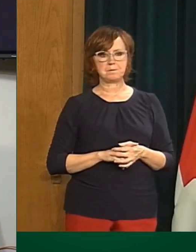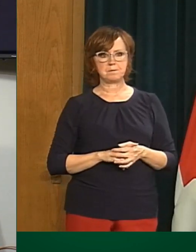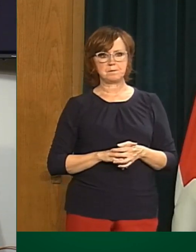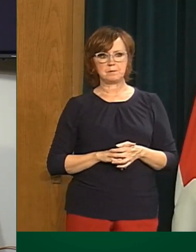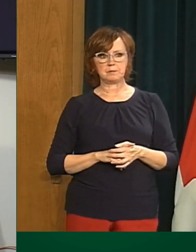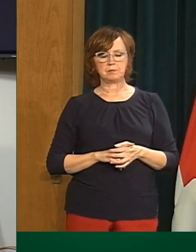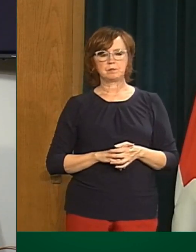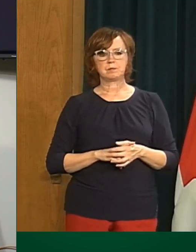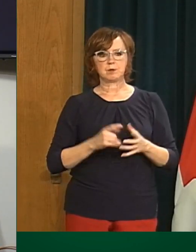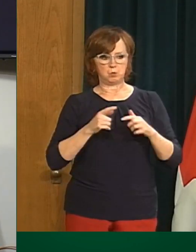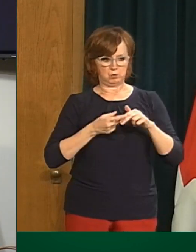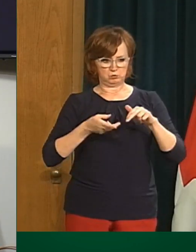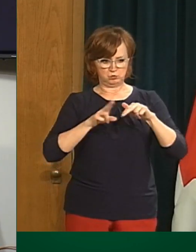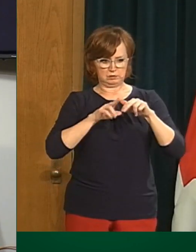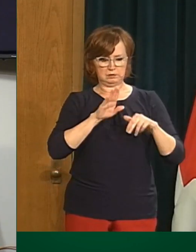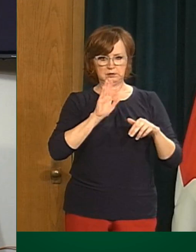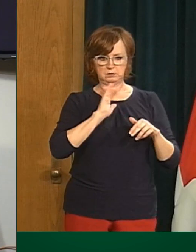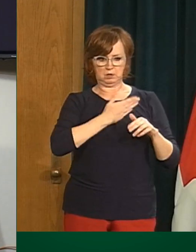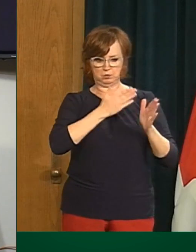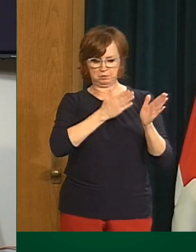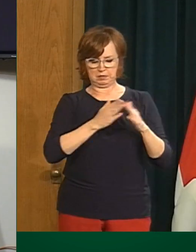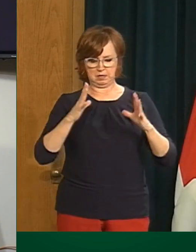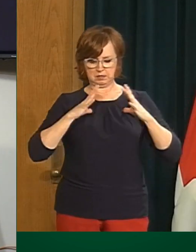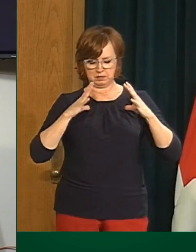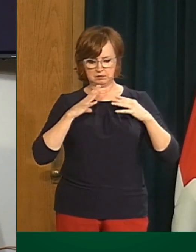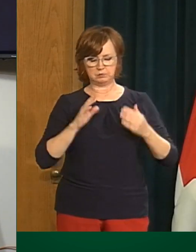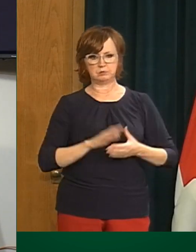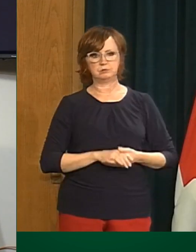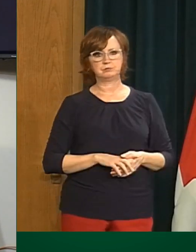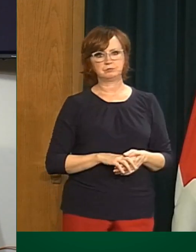increasing the plan, and we have also a